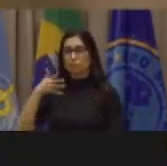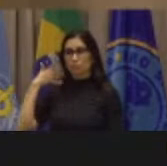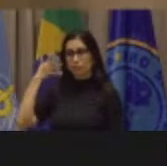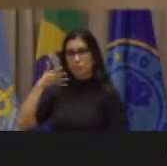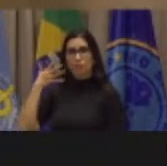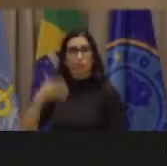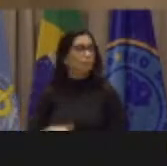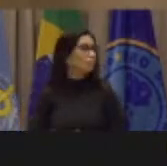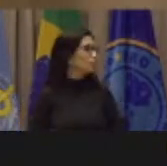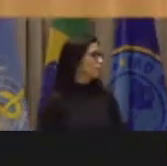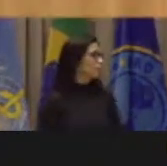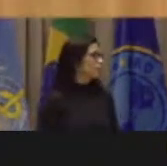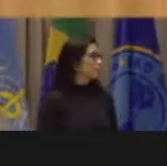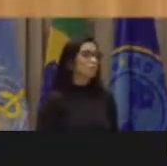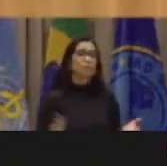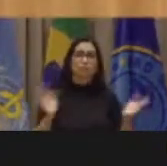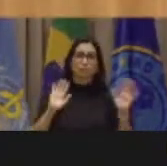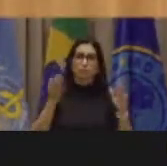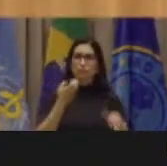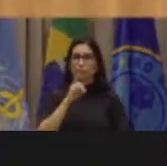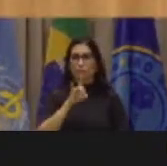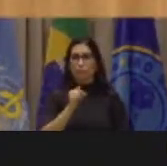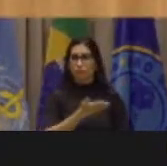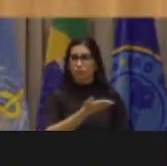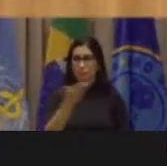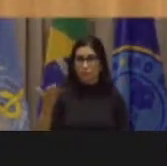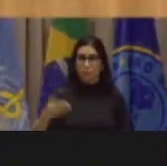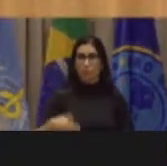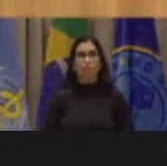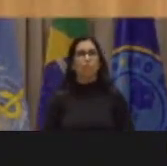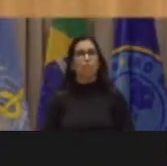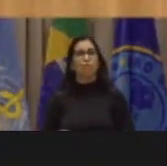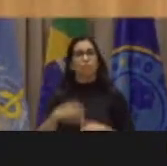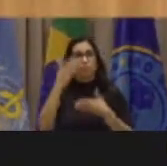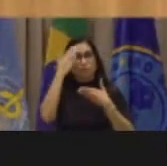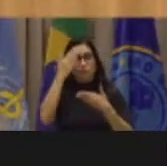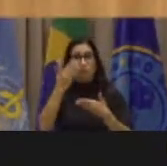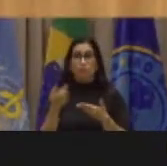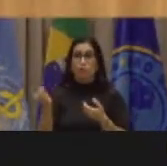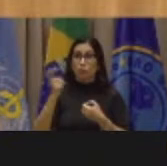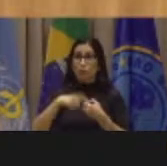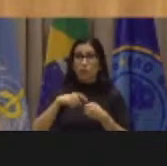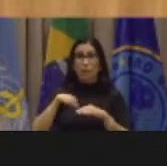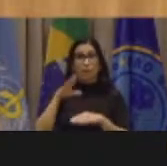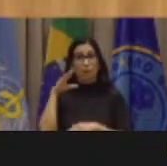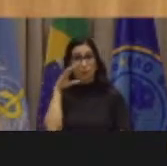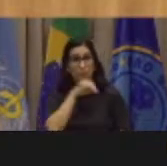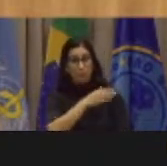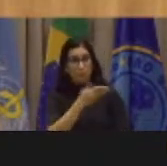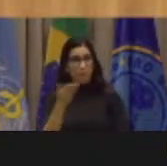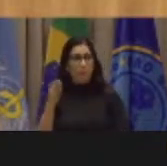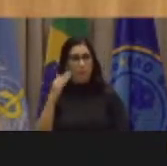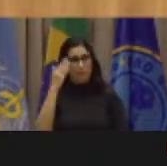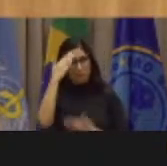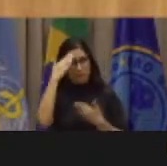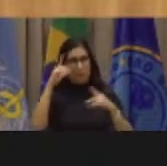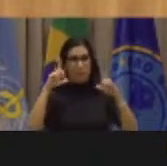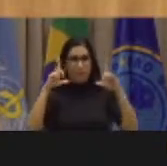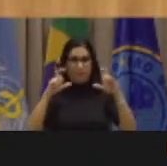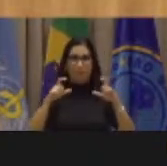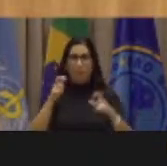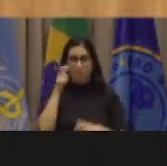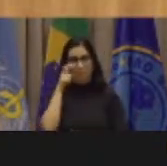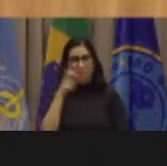have the floor. Good morning, everyone. Thank you for coming back so promptly. Thank you for the picture. It's going to be